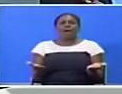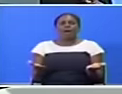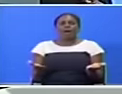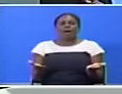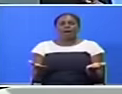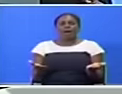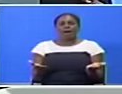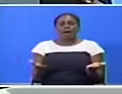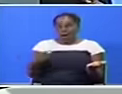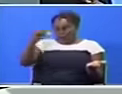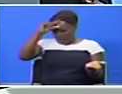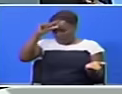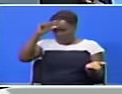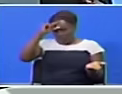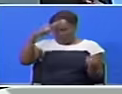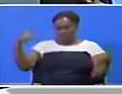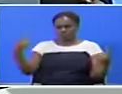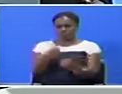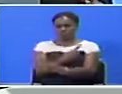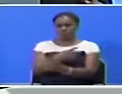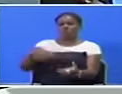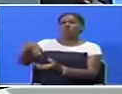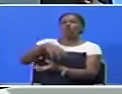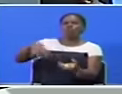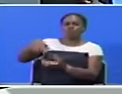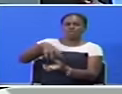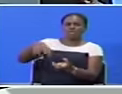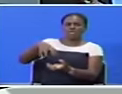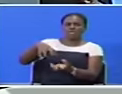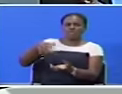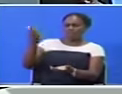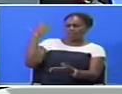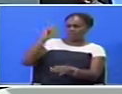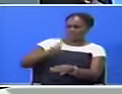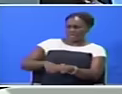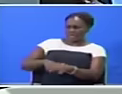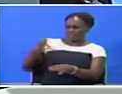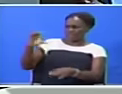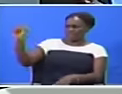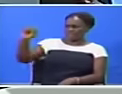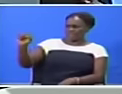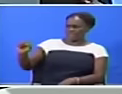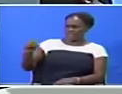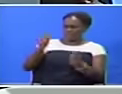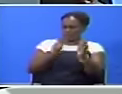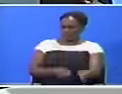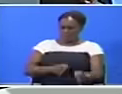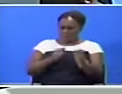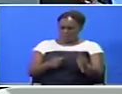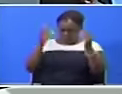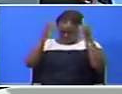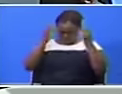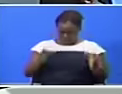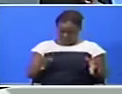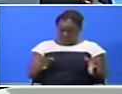you know the government has contradicting statements. And, and the last I heard, the Cabinet Secretary for Agriculture decided